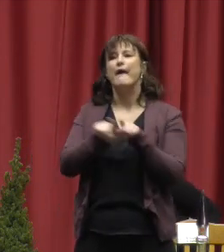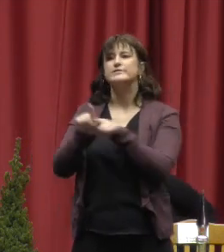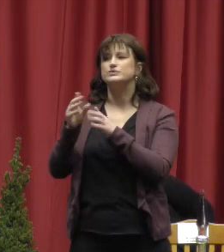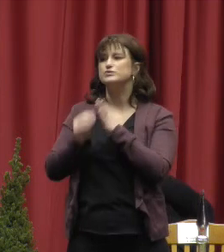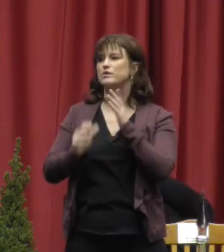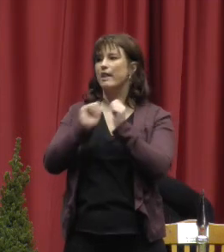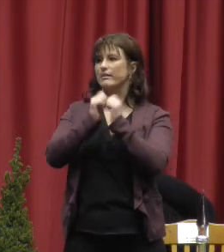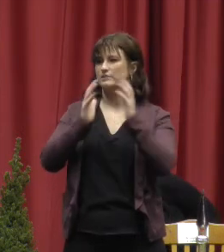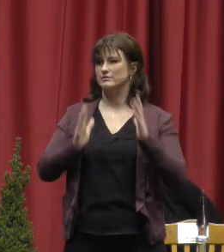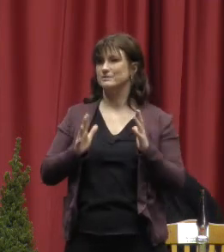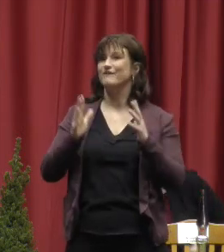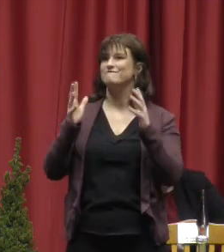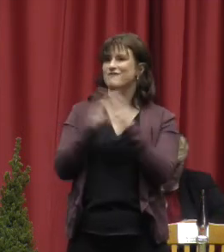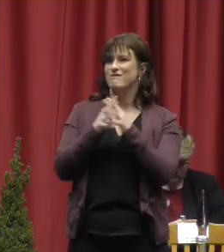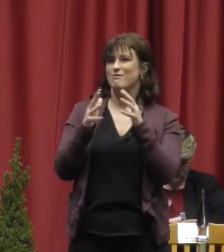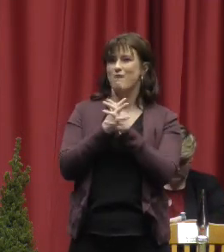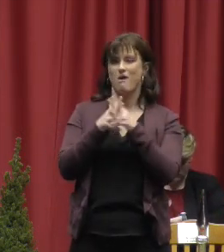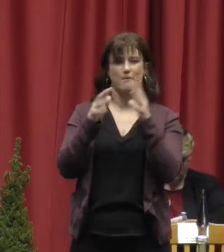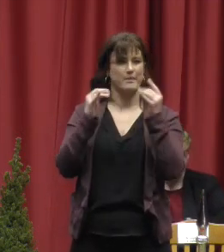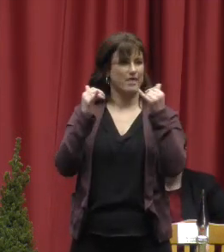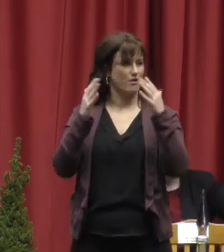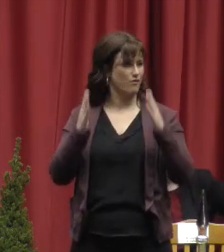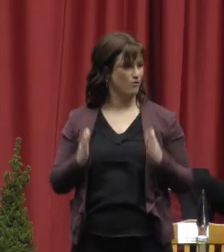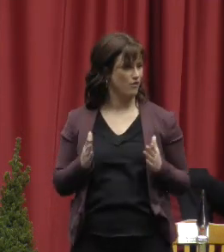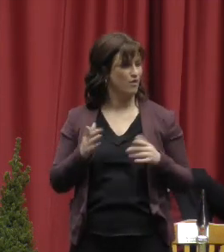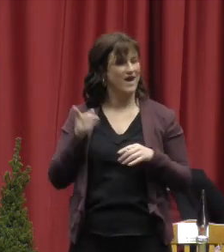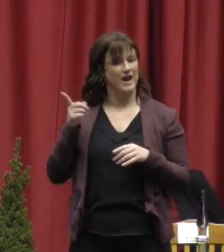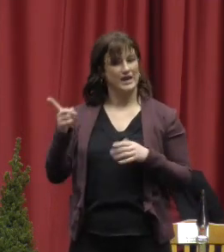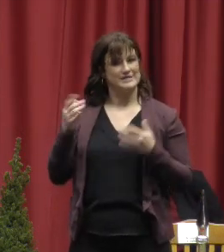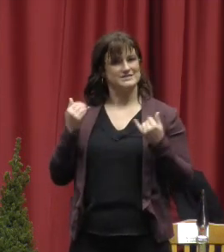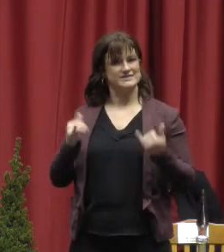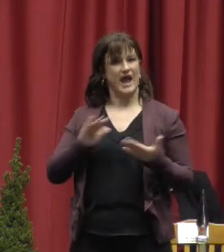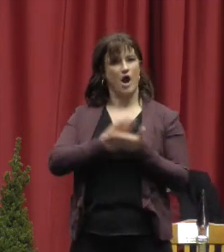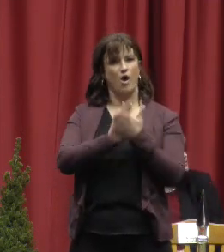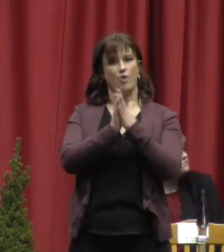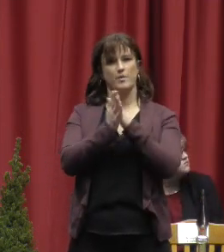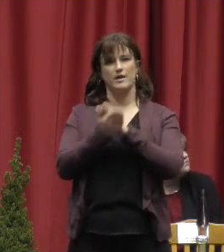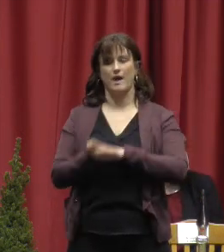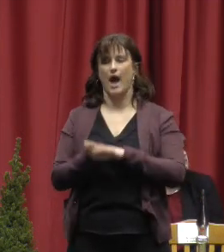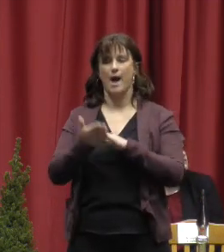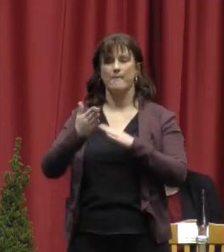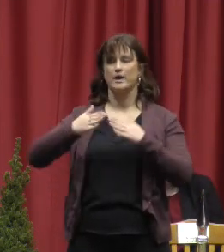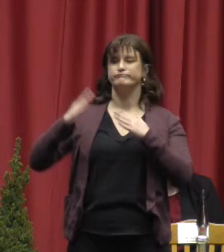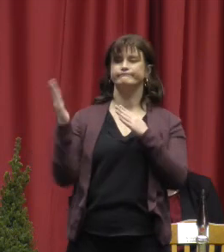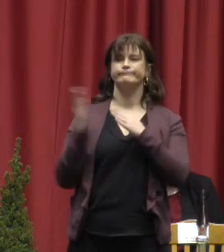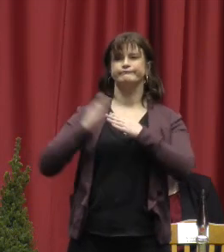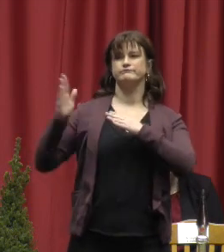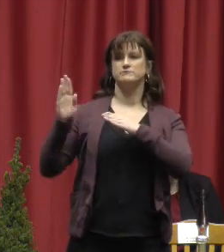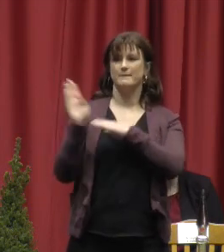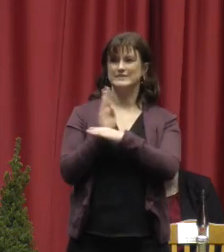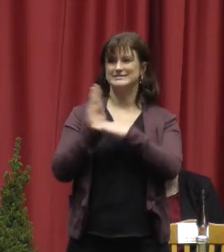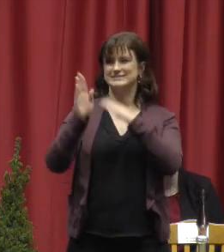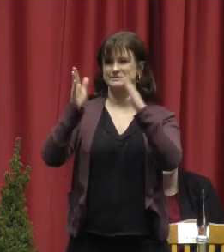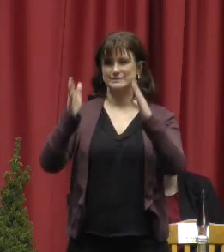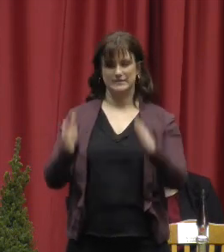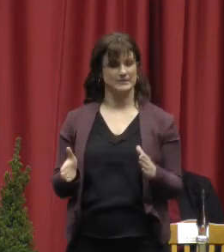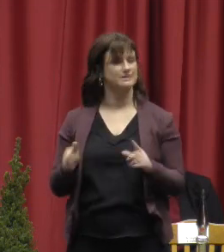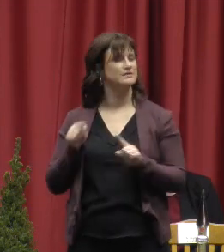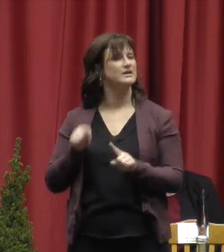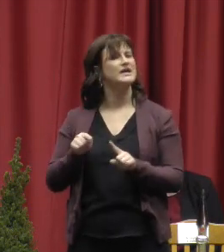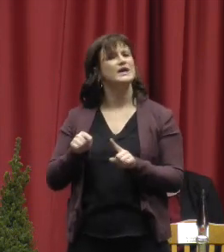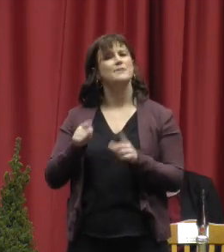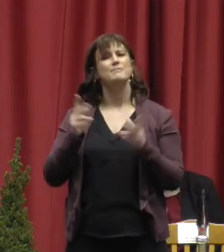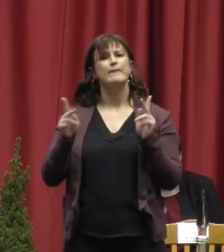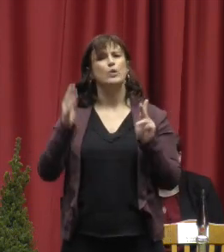Lobo football player, and he has grown into being an outstanding businessman. Known as friendly